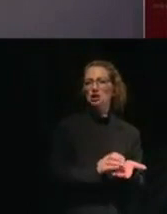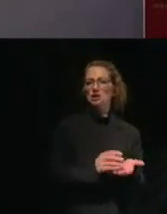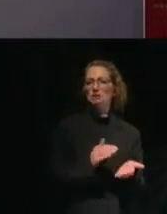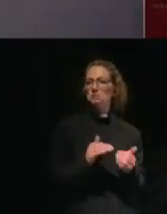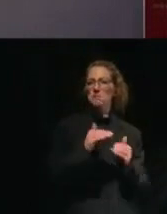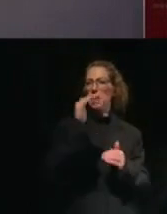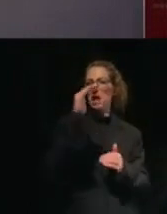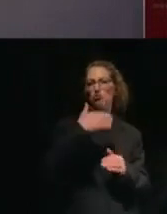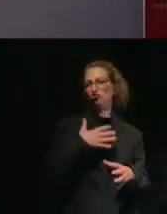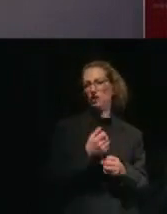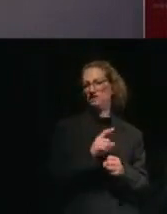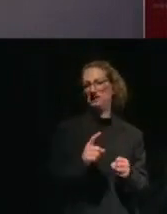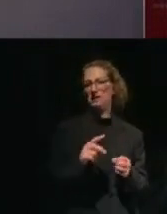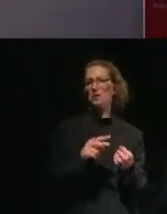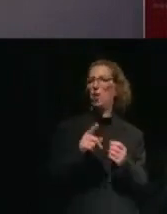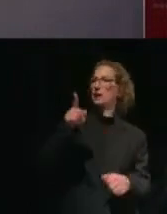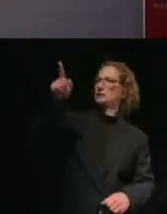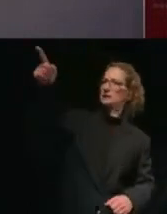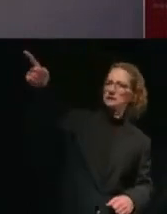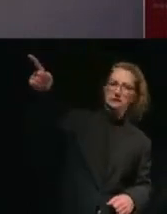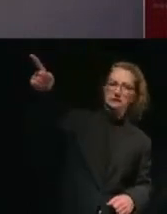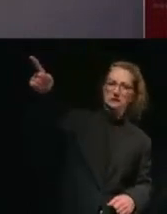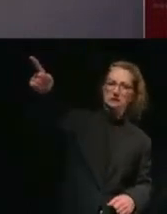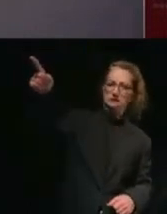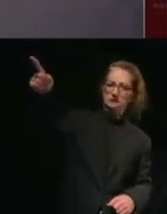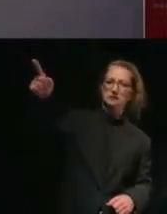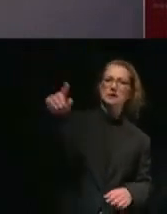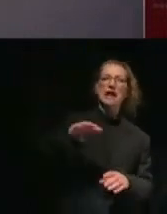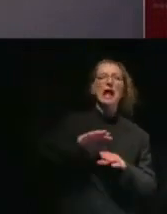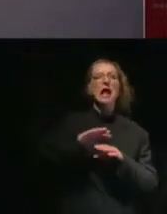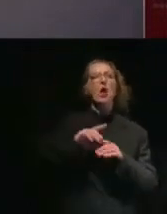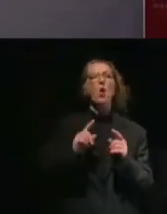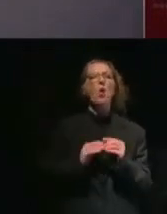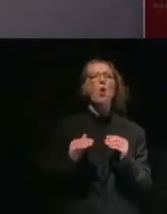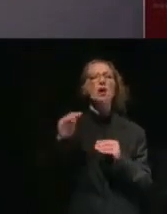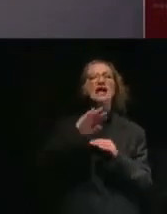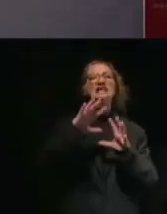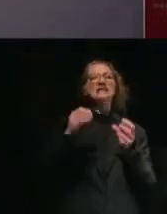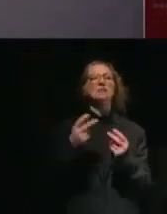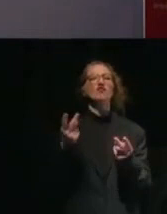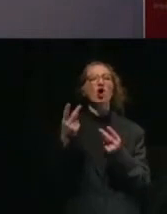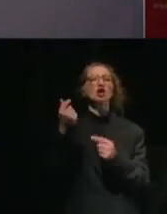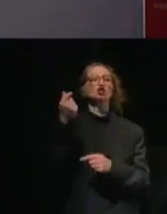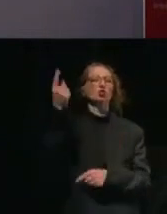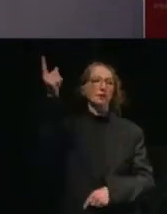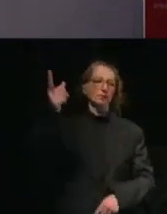funders don't see themselves in the position of being able to increase the fees,